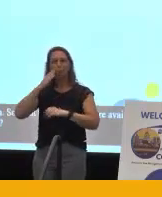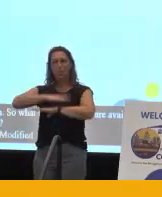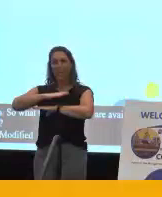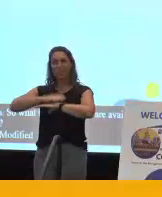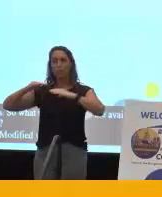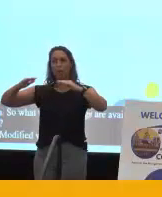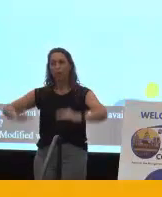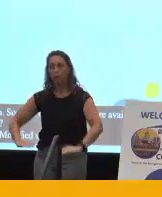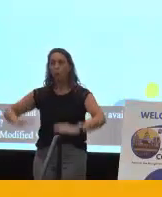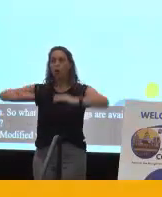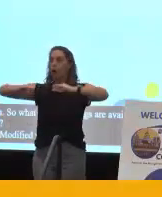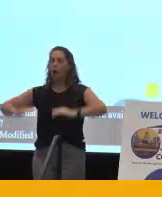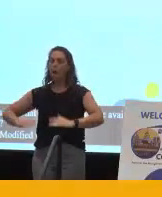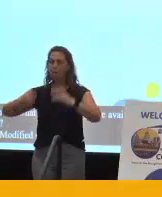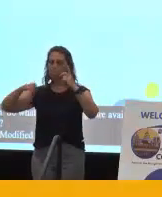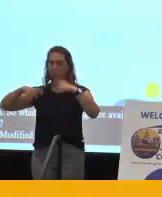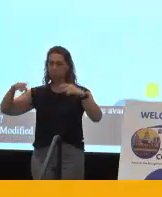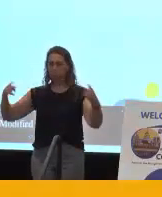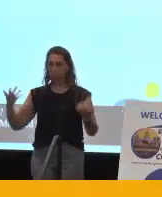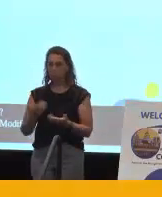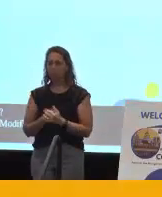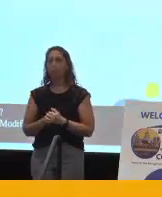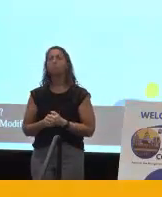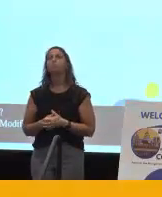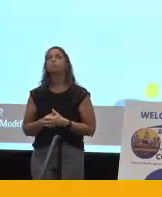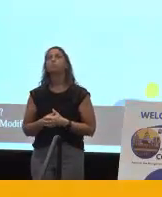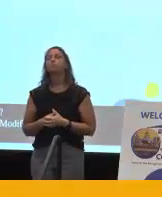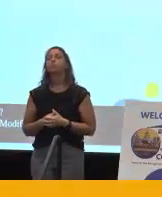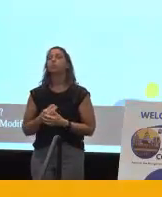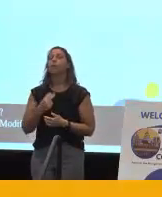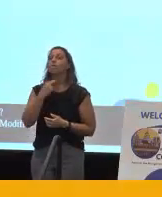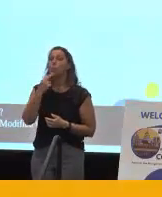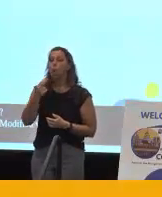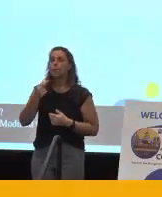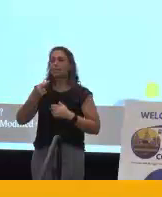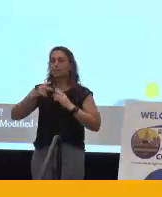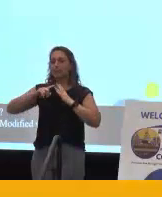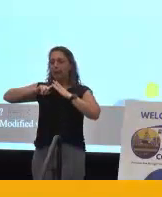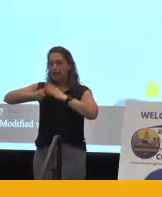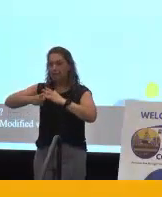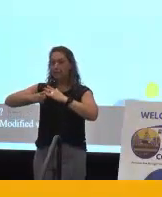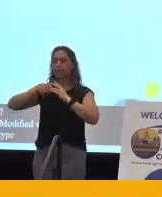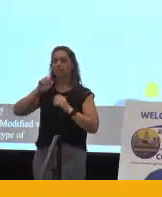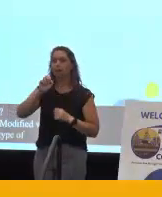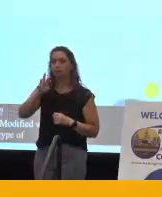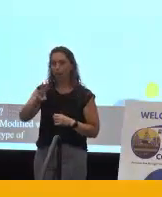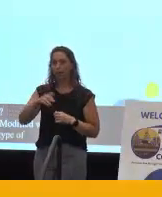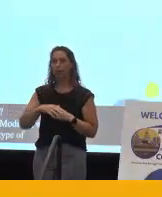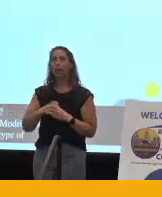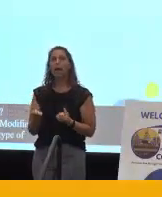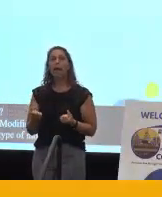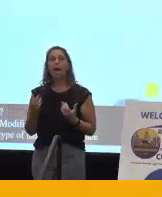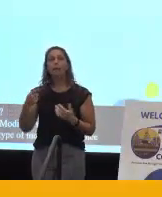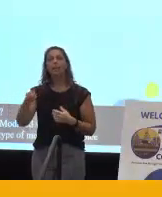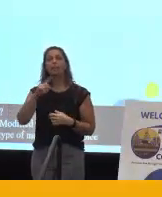on for somebody who needs, that type of modification. Voice-activated devices or software. How many of you have an